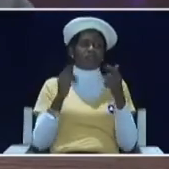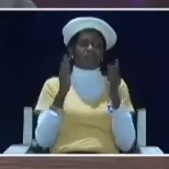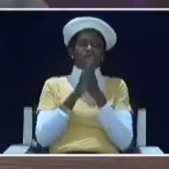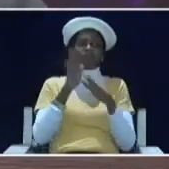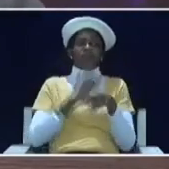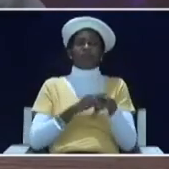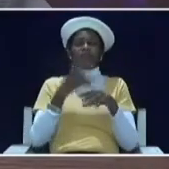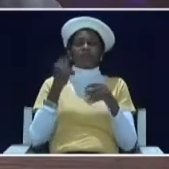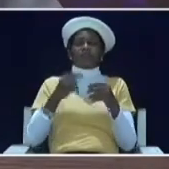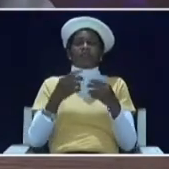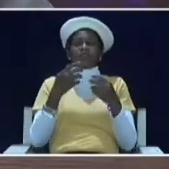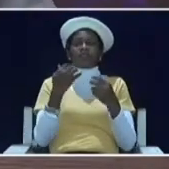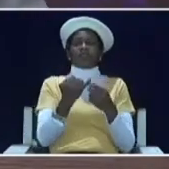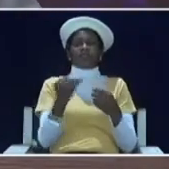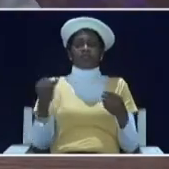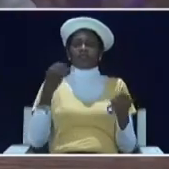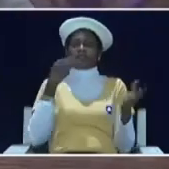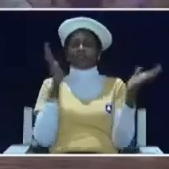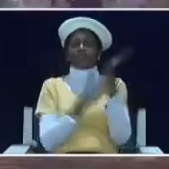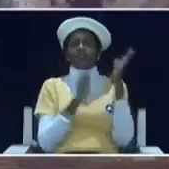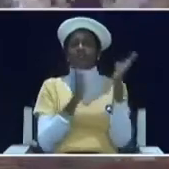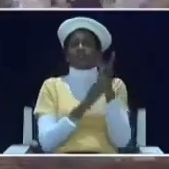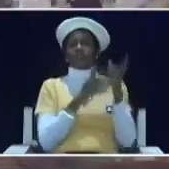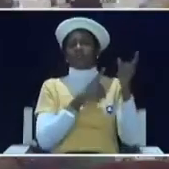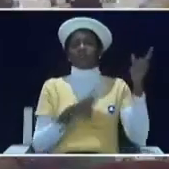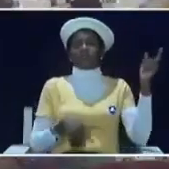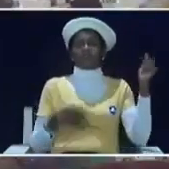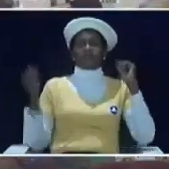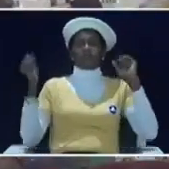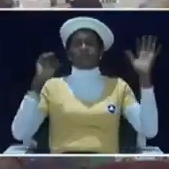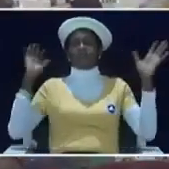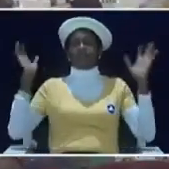somebody praise the Lord.